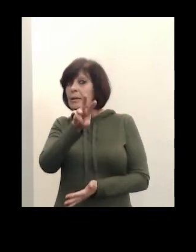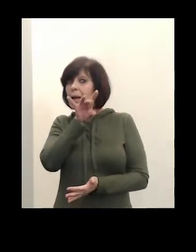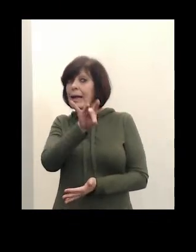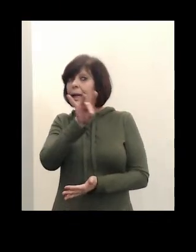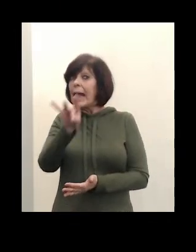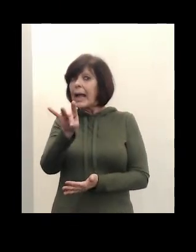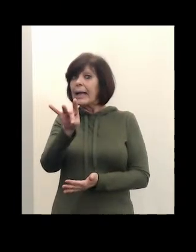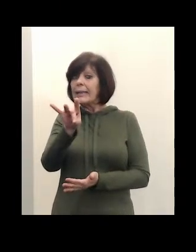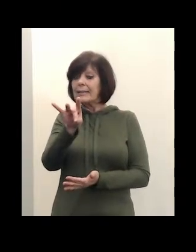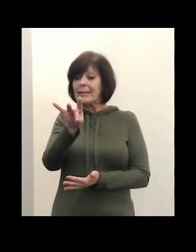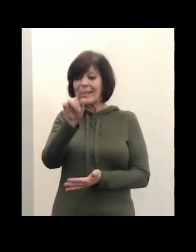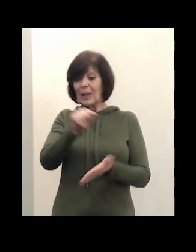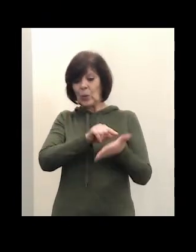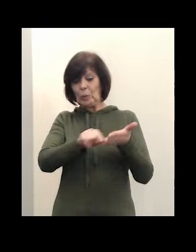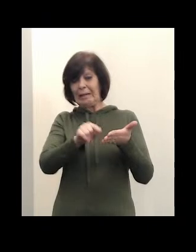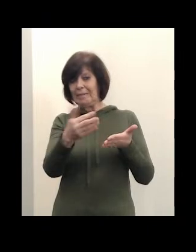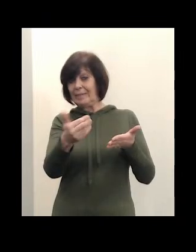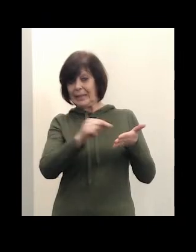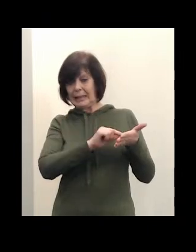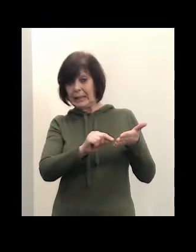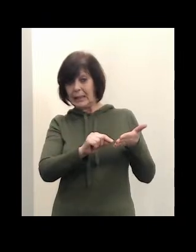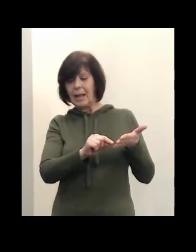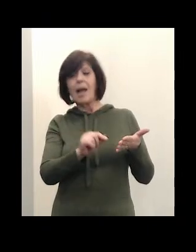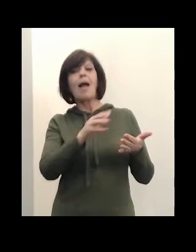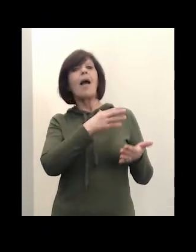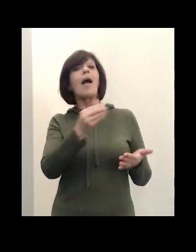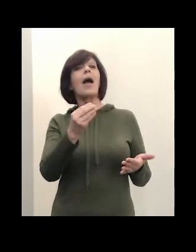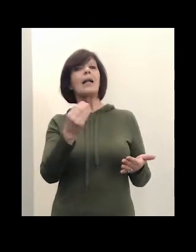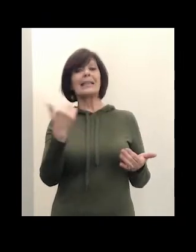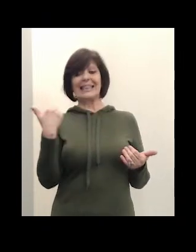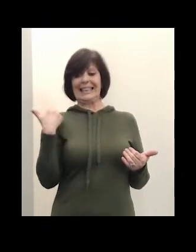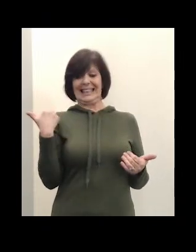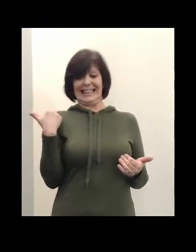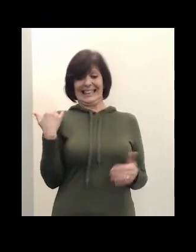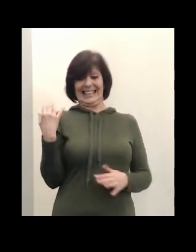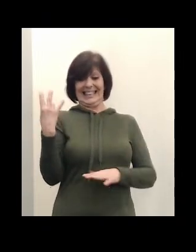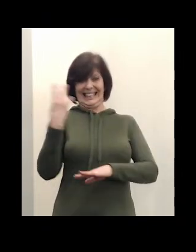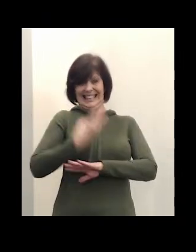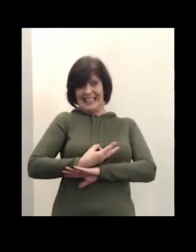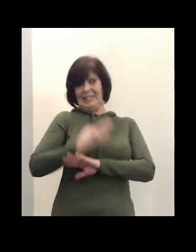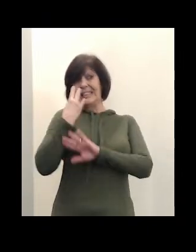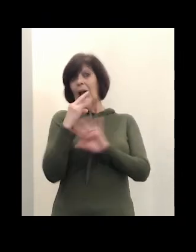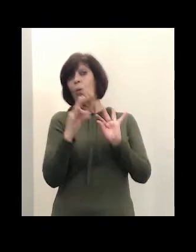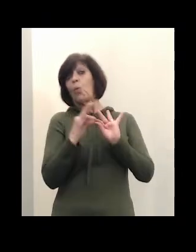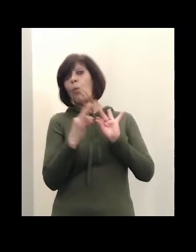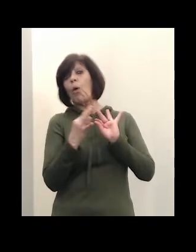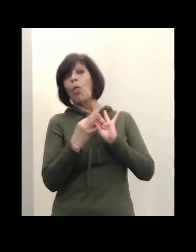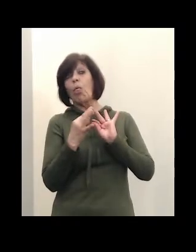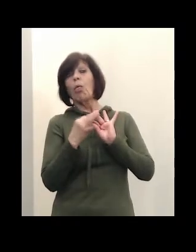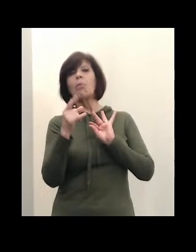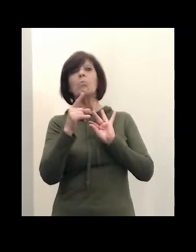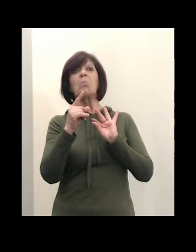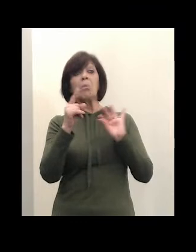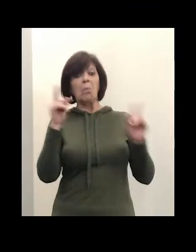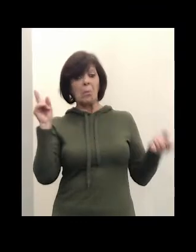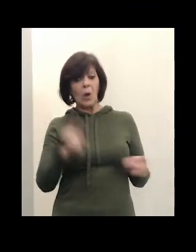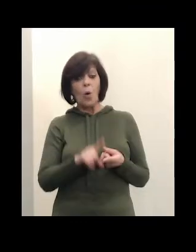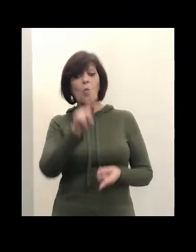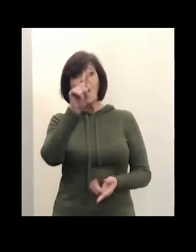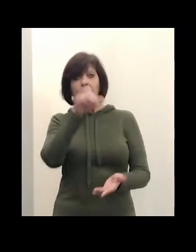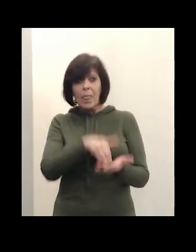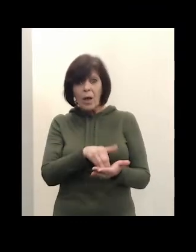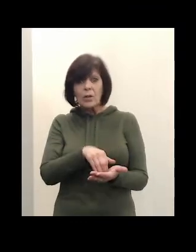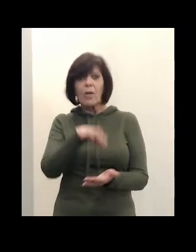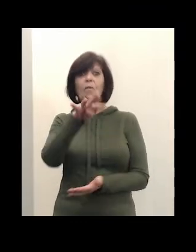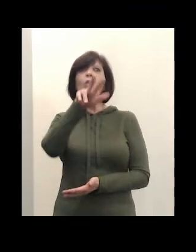ended the 15th. And if you look at the last 7 days of data, that had actually dropped to 1,436, as we just